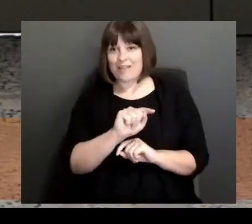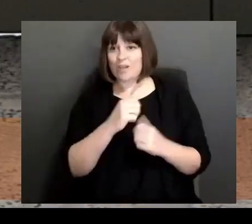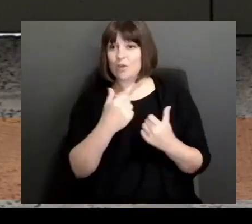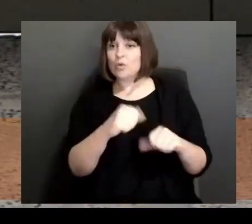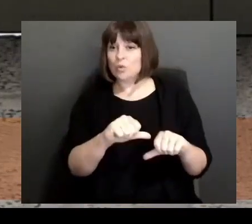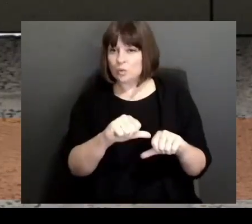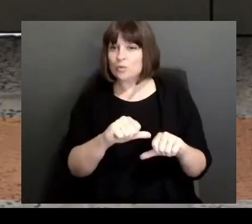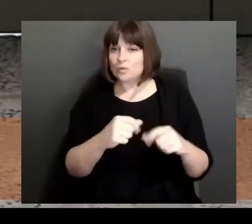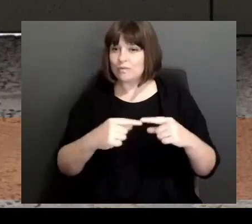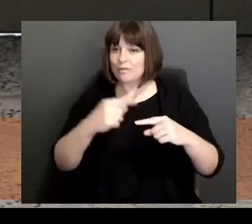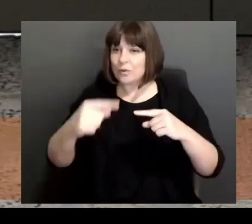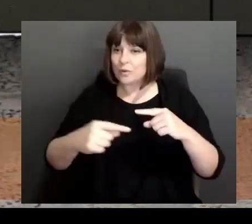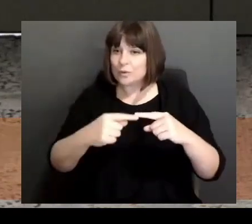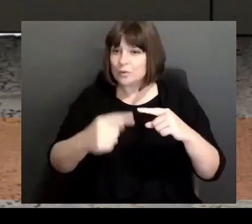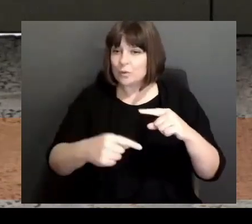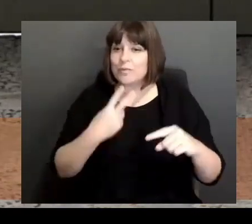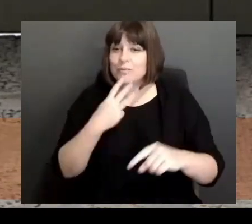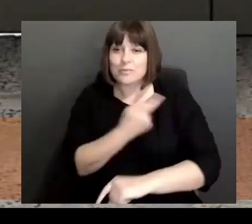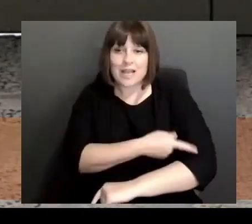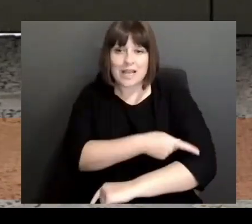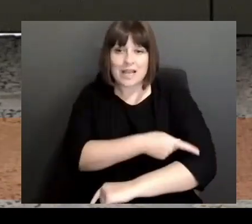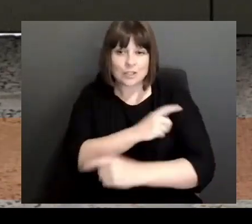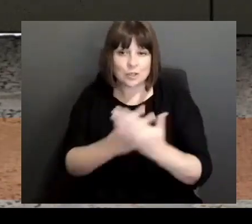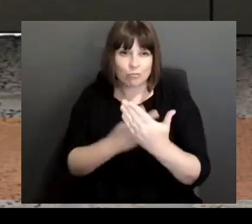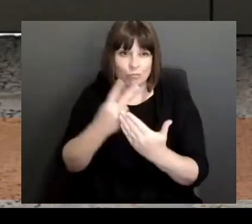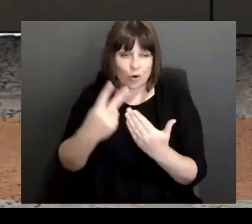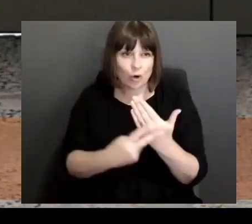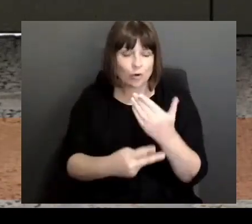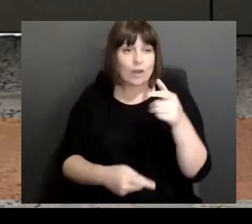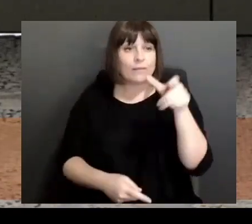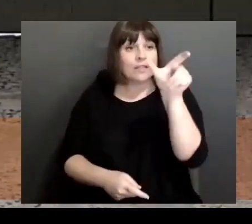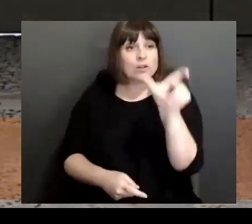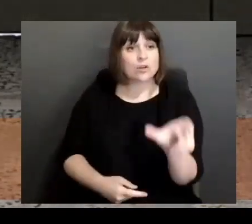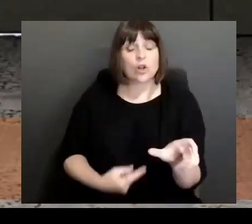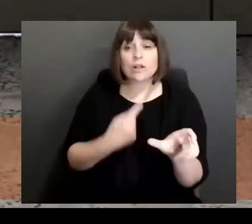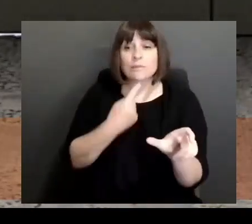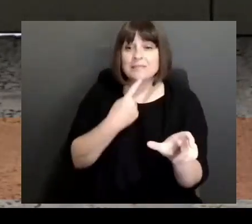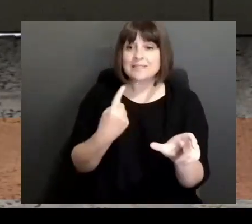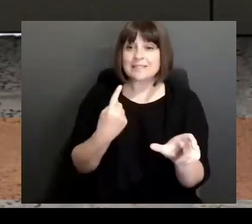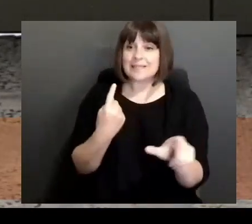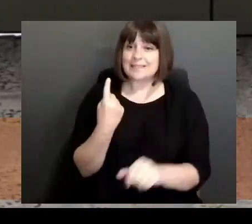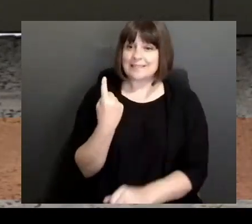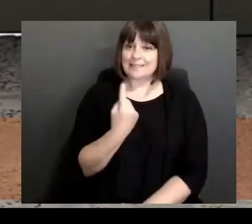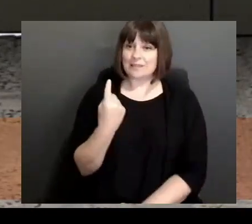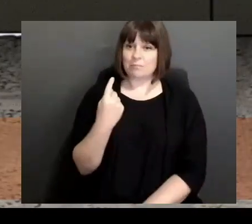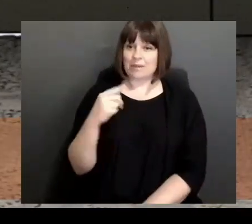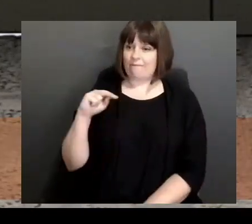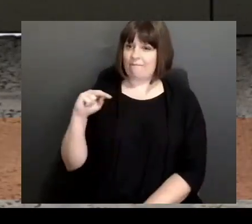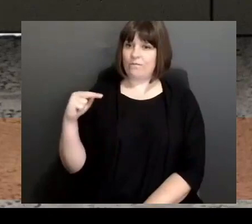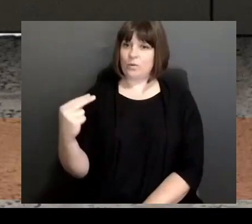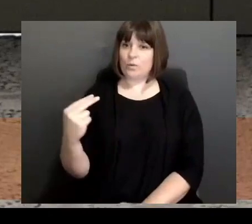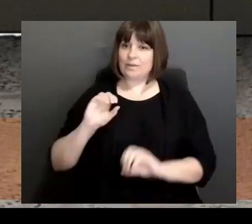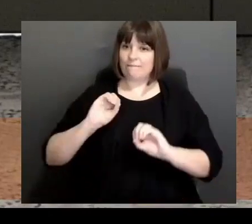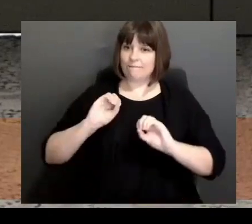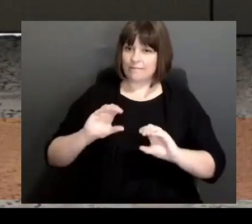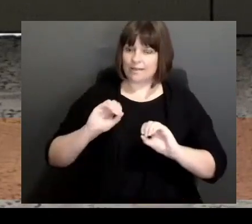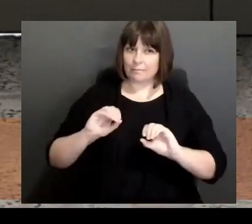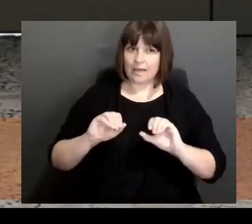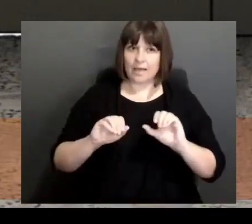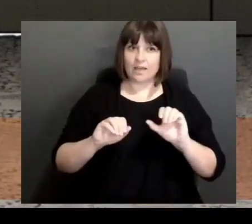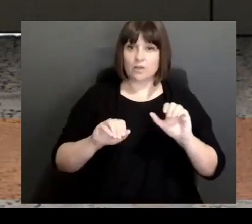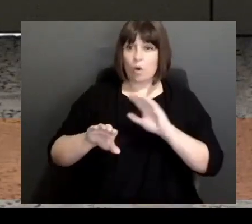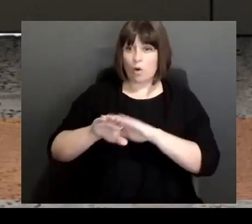it's noted in the column headed Independent Reviews and Feedback, which is the second last column on the